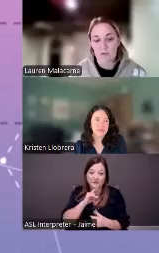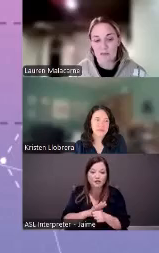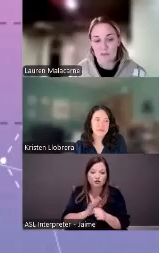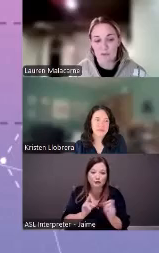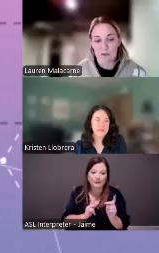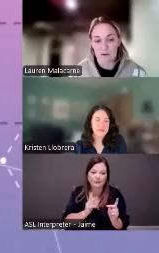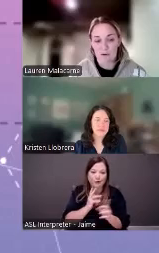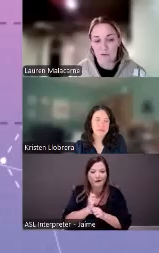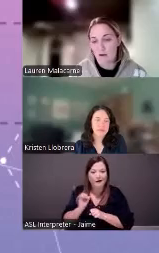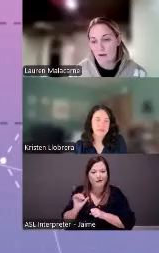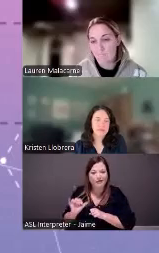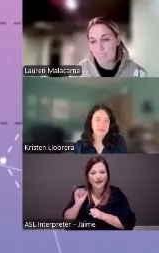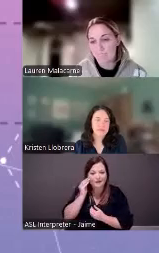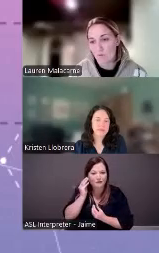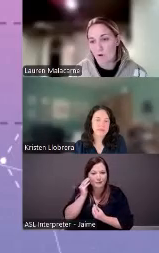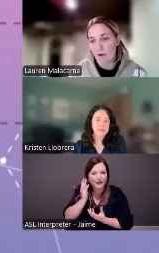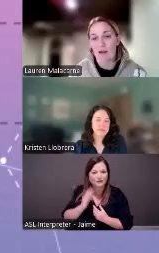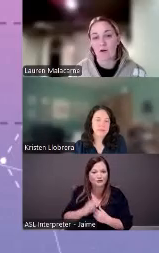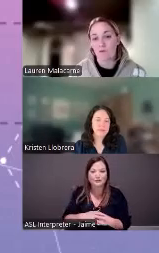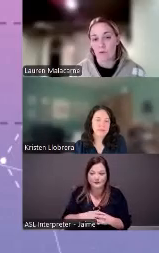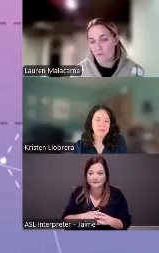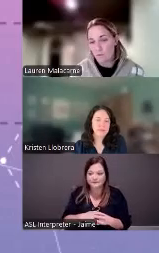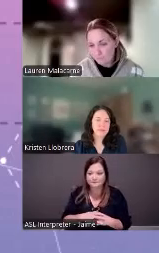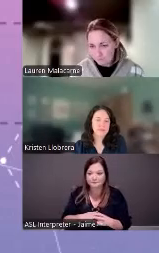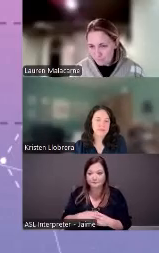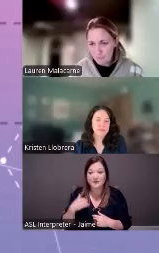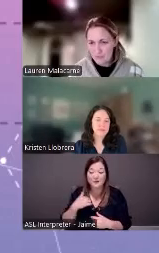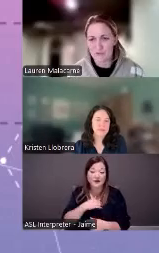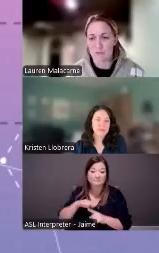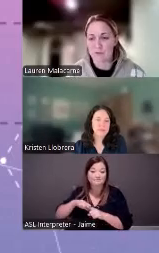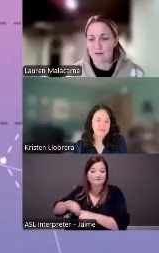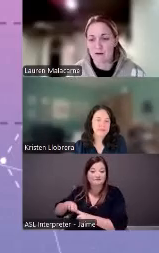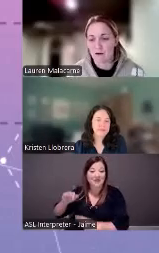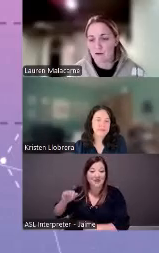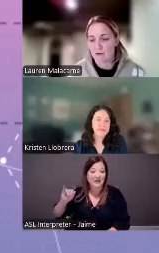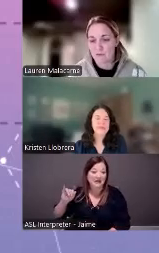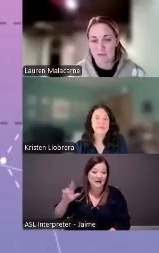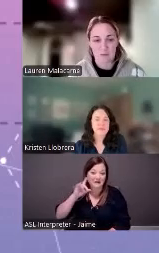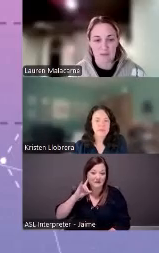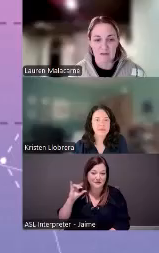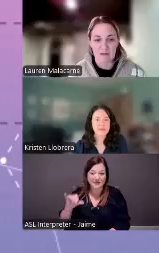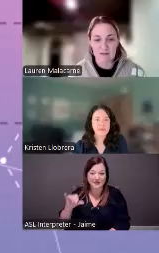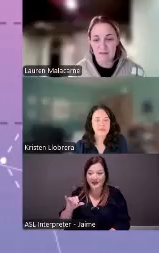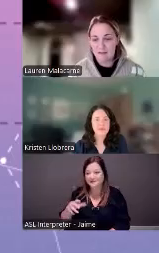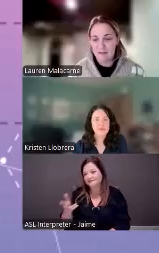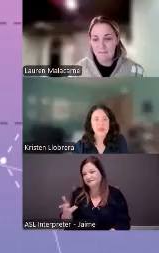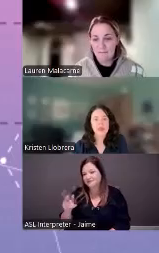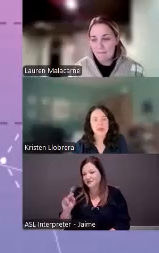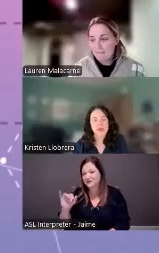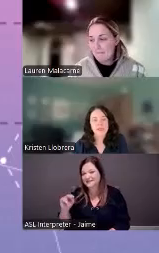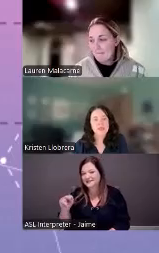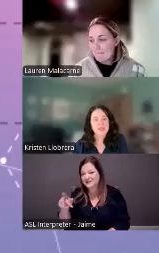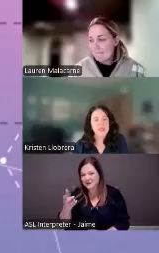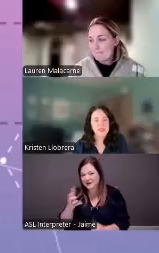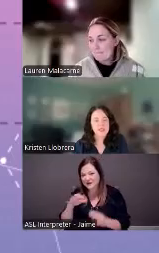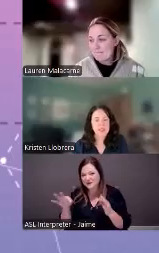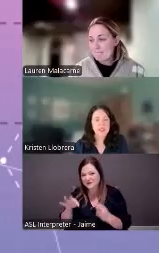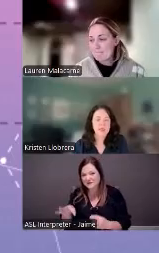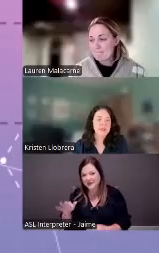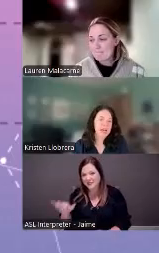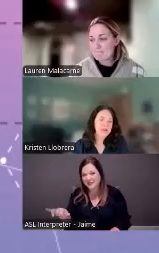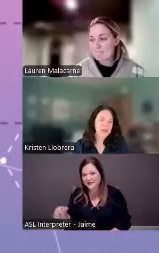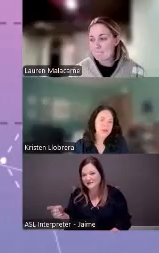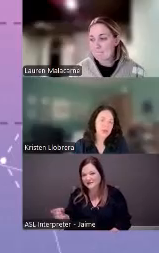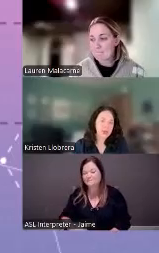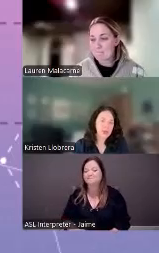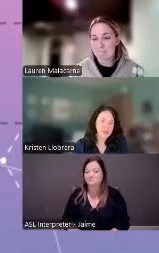thing that we needed to rely on AIR for. So here's where we landed, and I'll let Kristen speak to this. So this